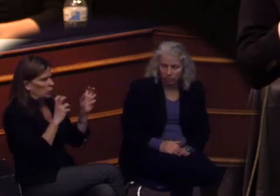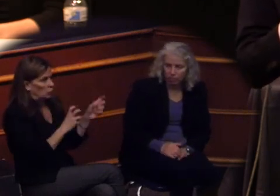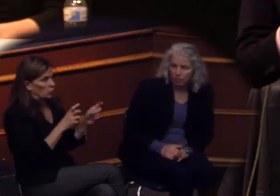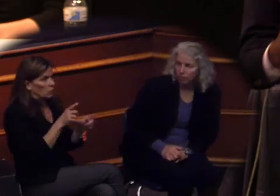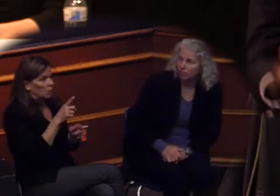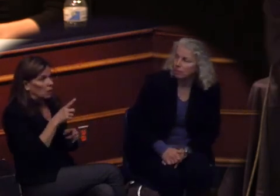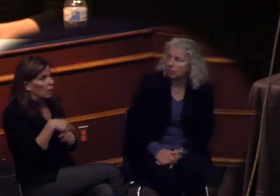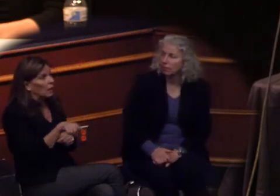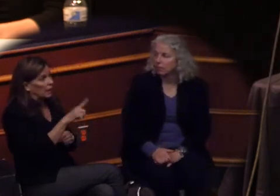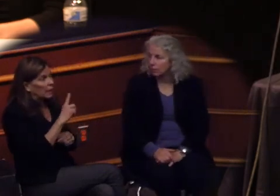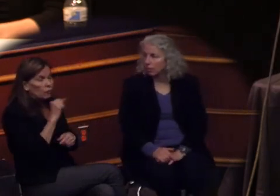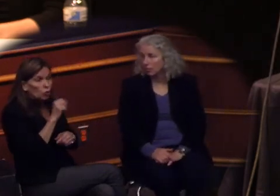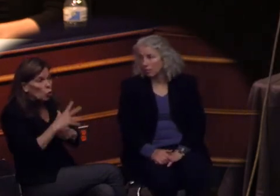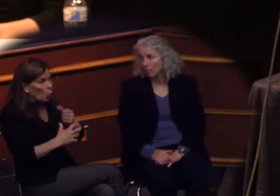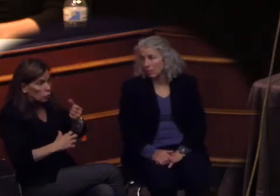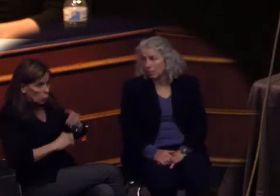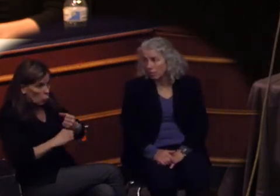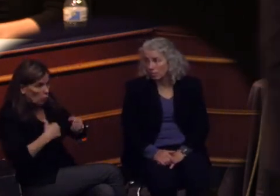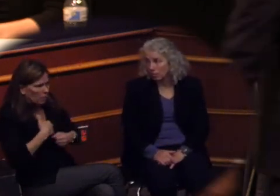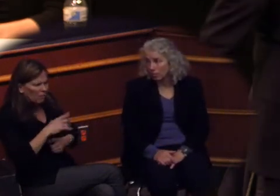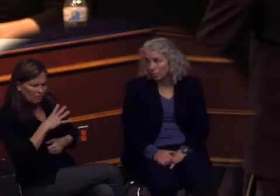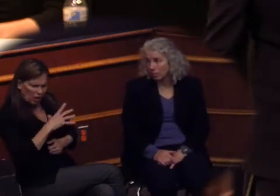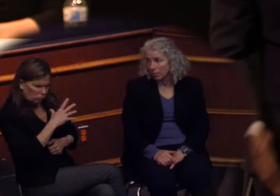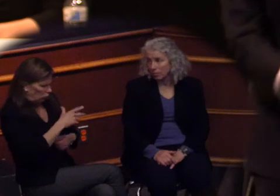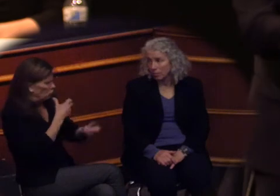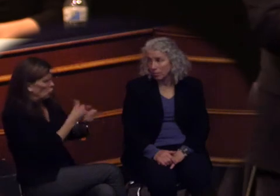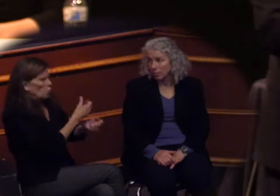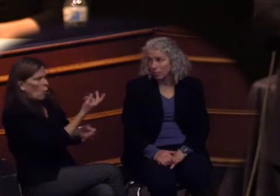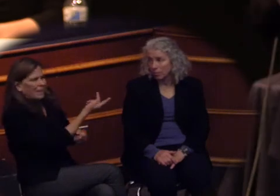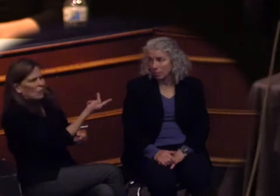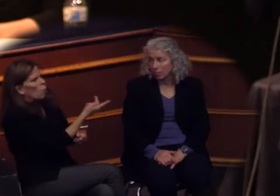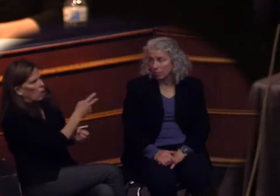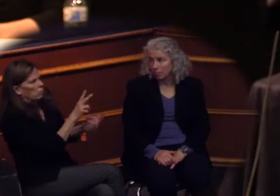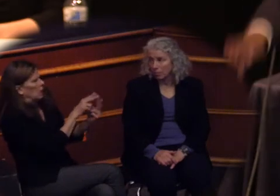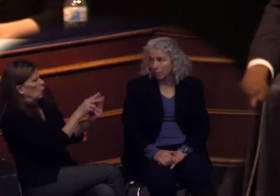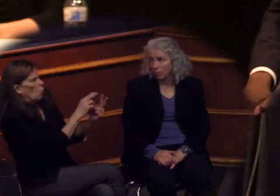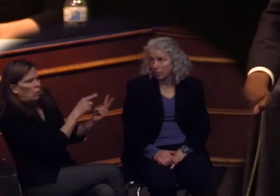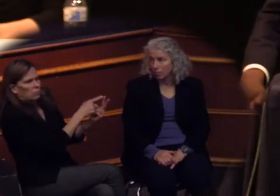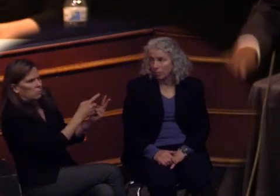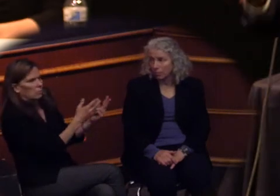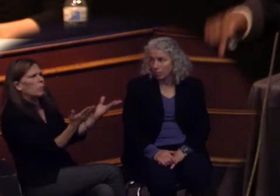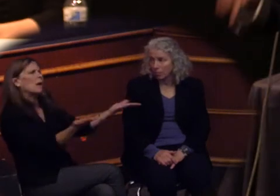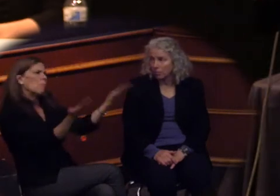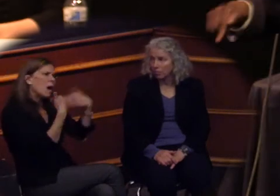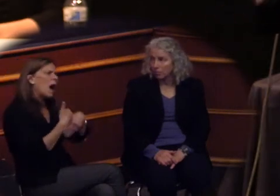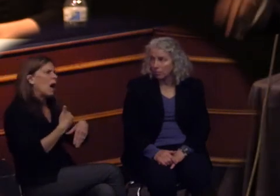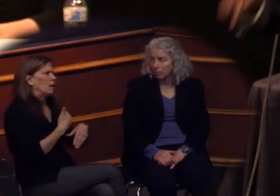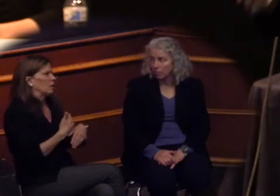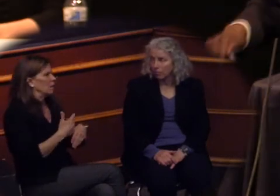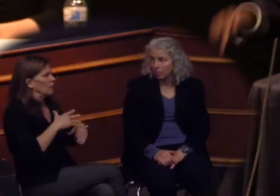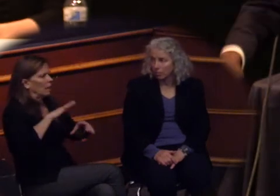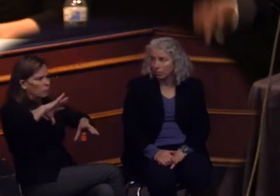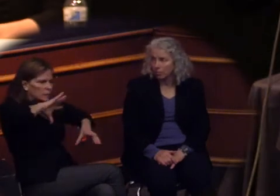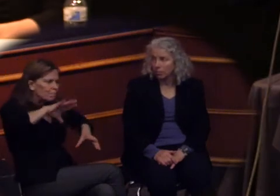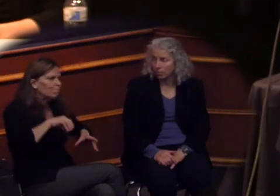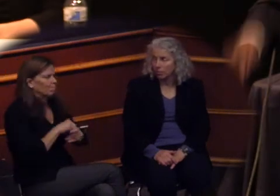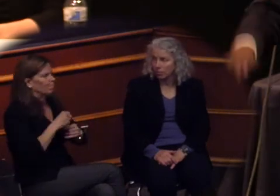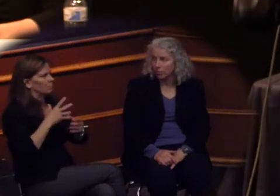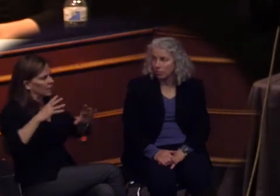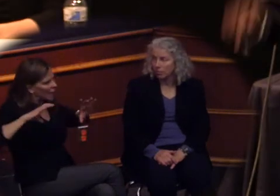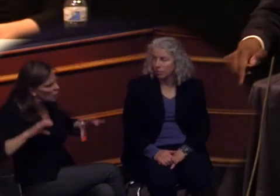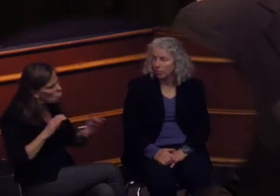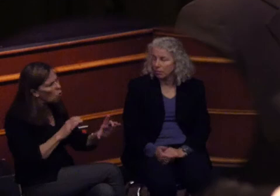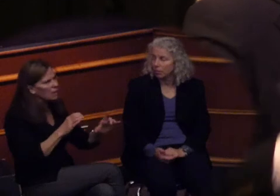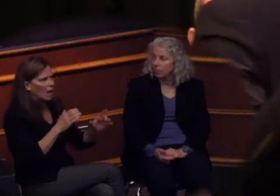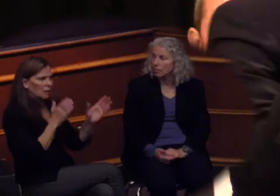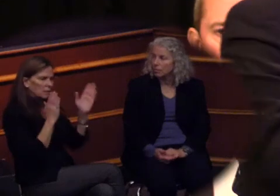support me. Get on board with one of these two guys because they're great people. Get on board now because we've got to start organizing right